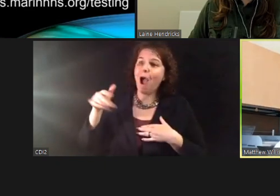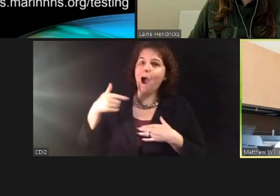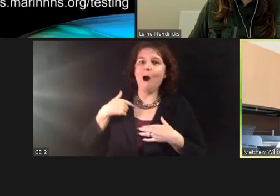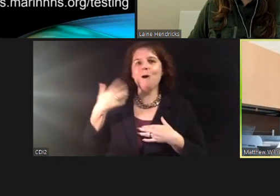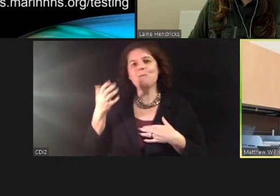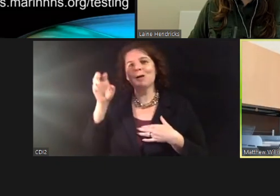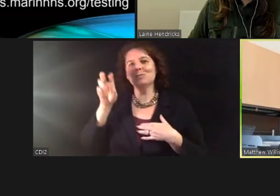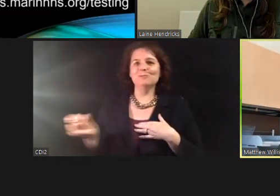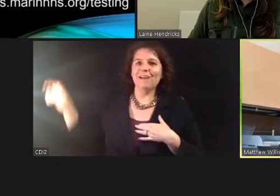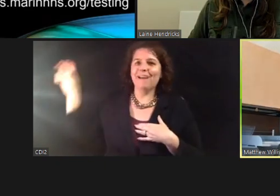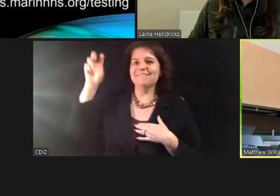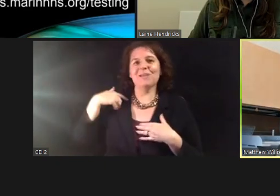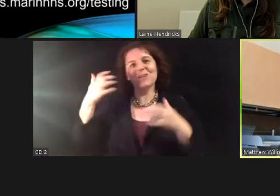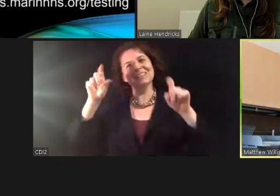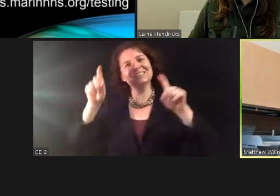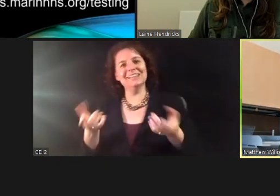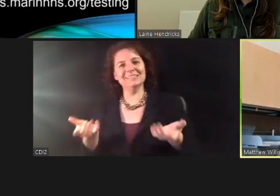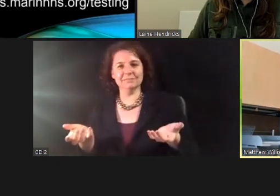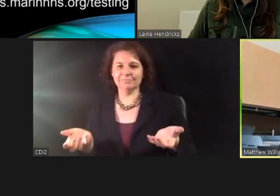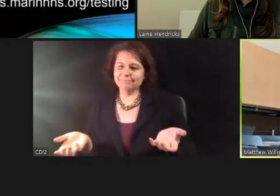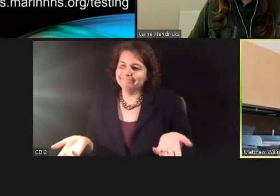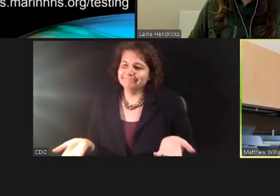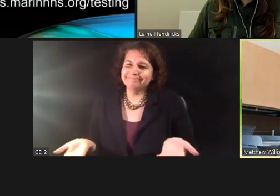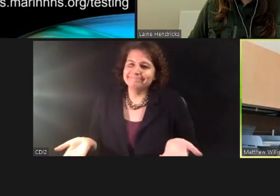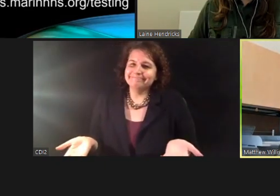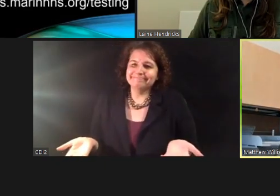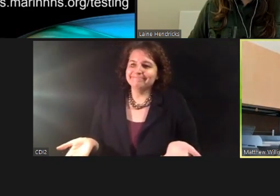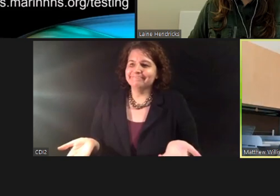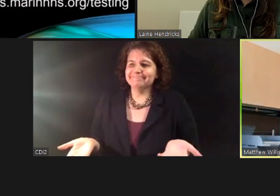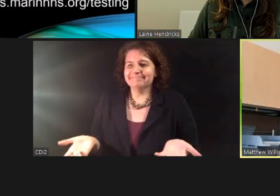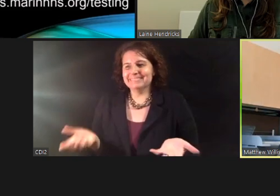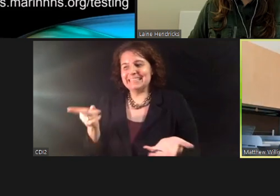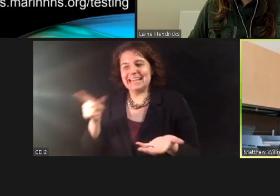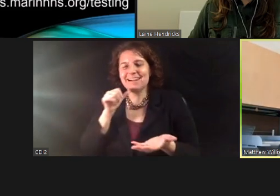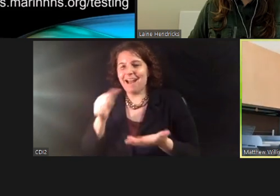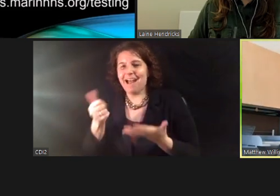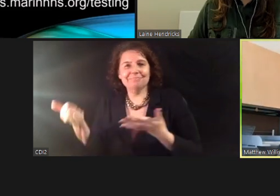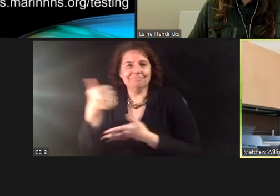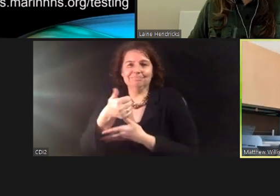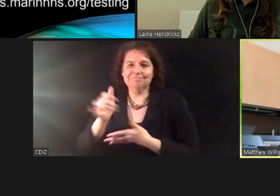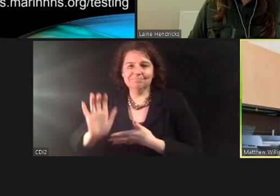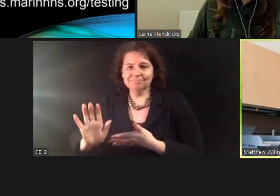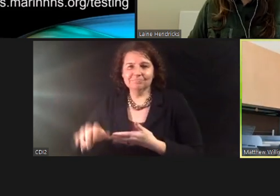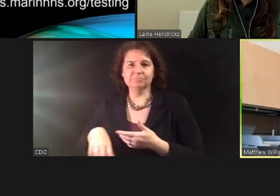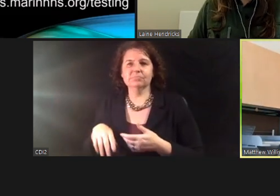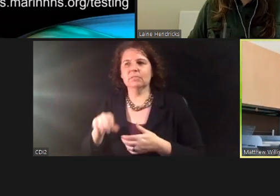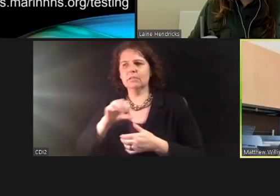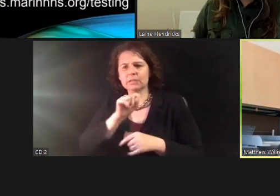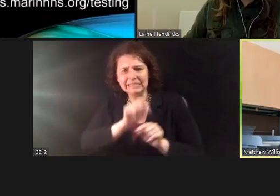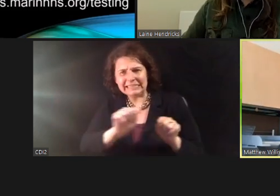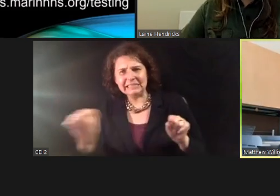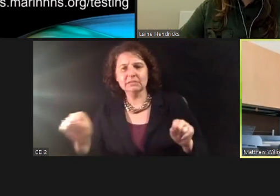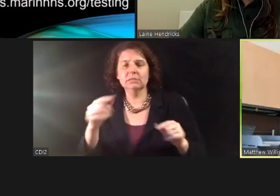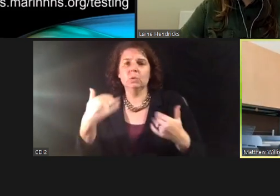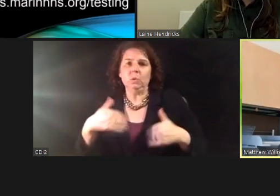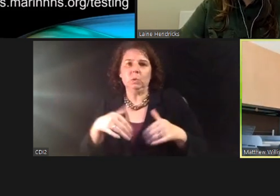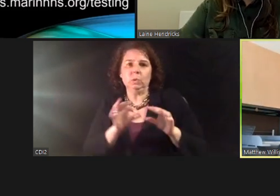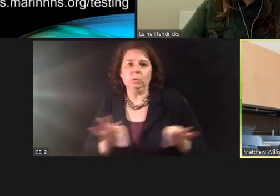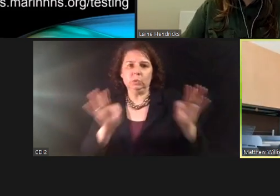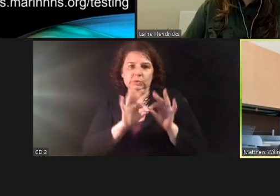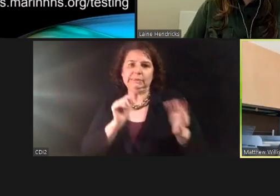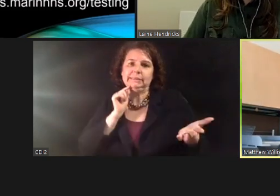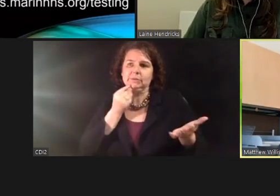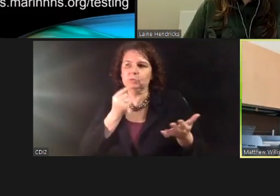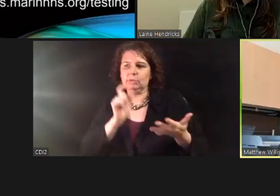community service, we really need to prioritize our limited testing resources for those people who need it most and would be